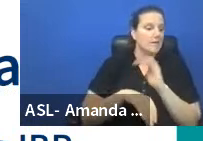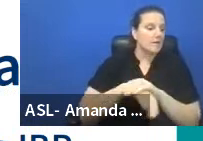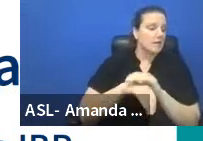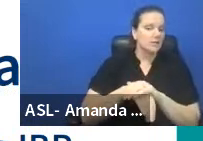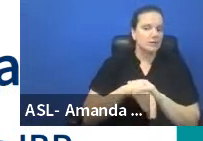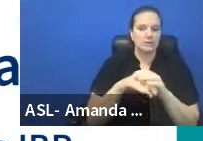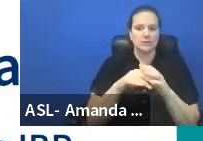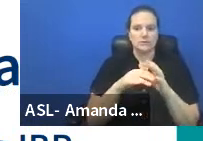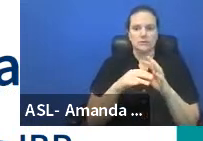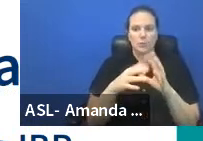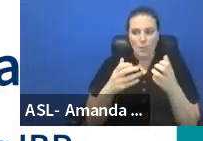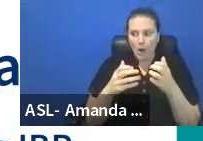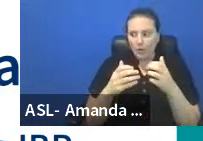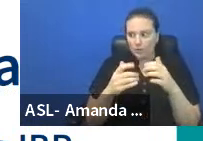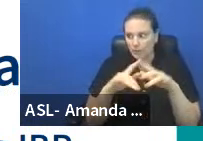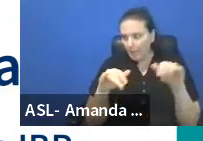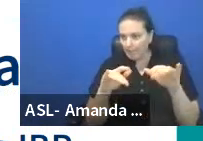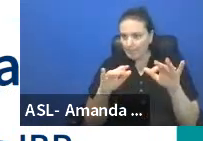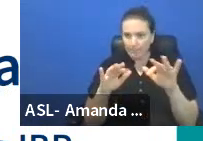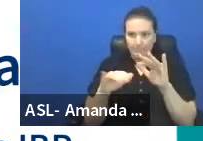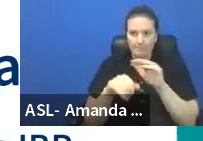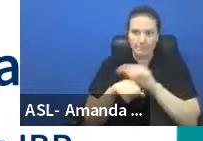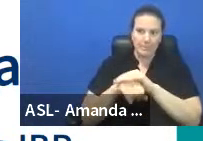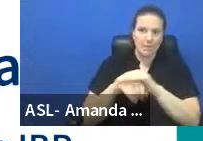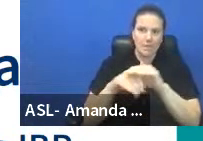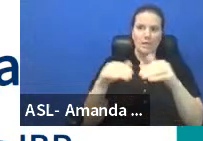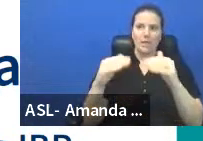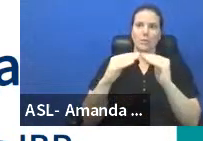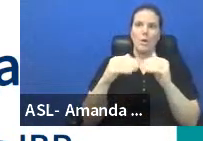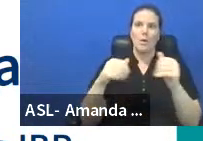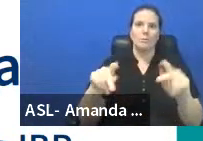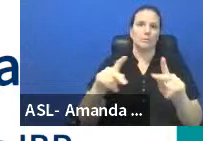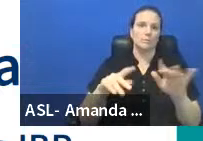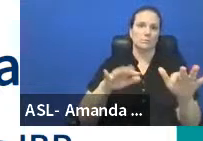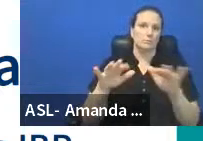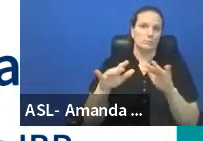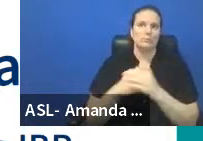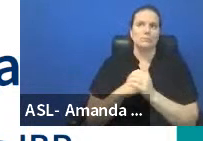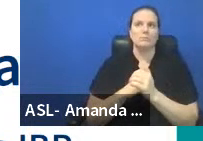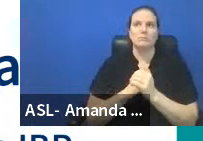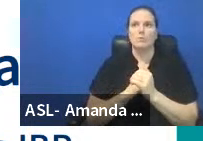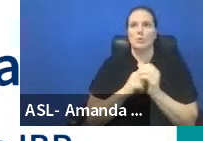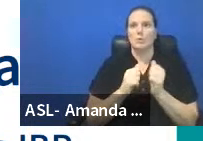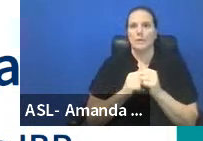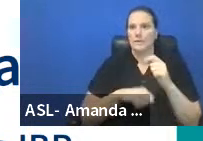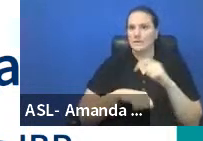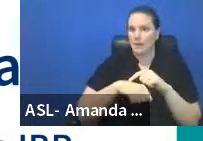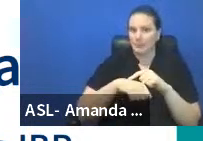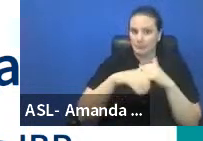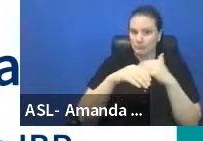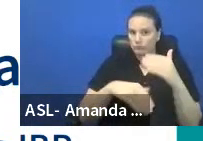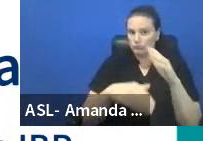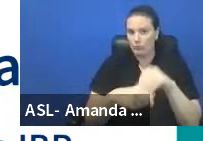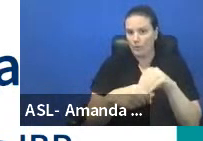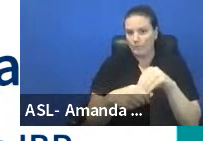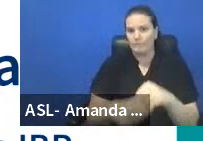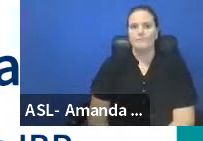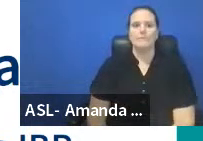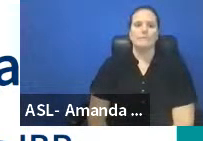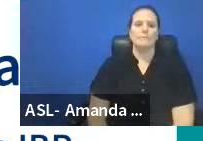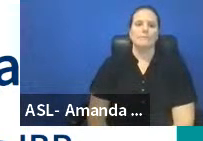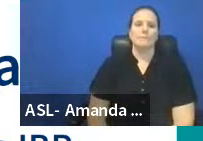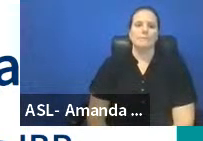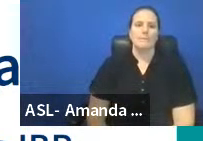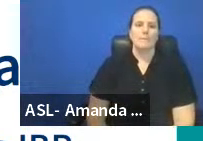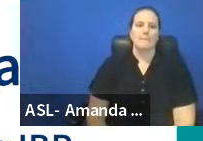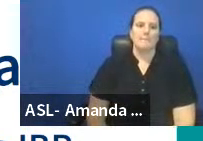and making sure we prioritize that so they had equal opportunity and in terms of amount of time to participate. And it